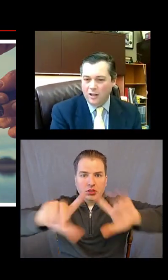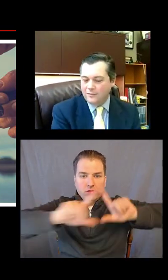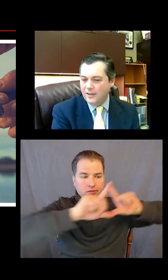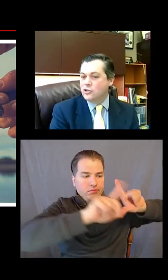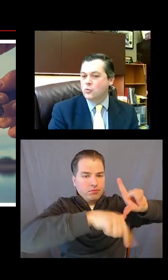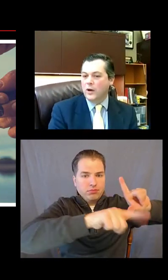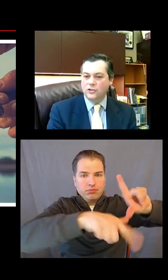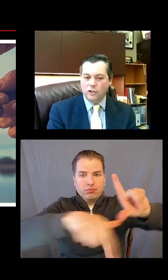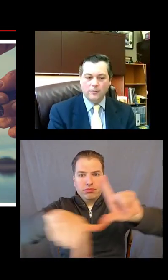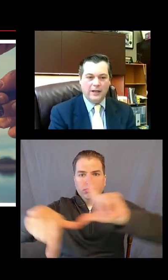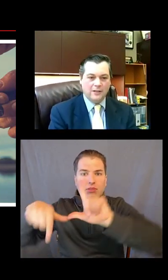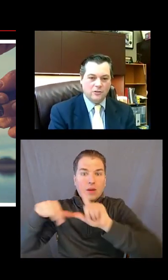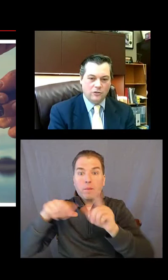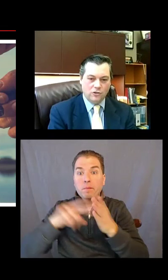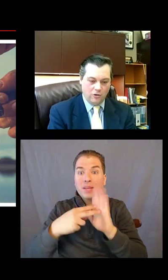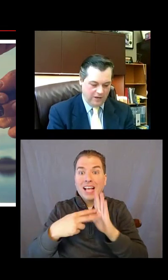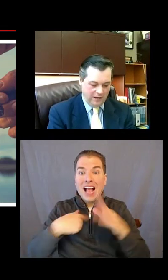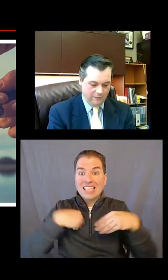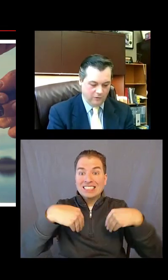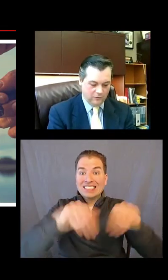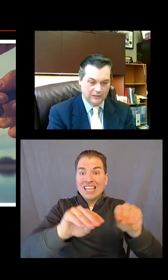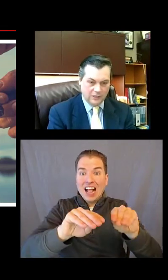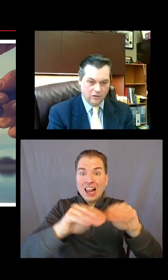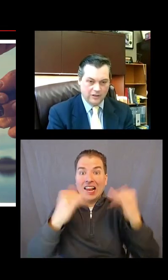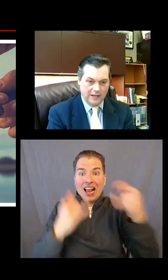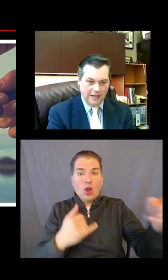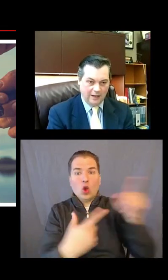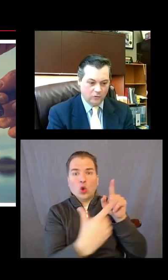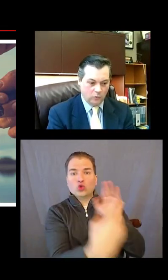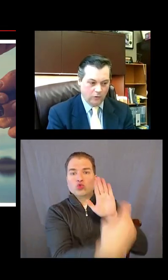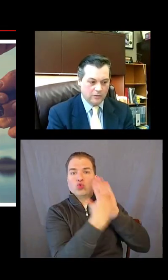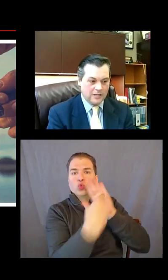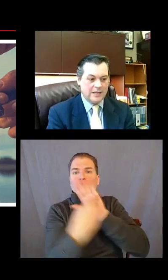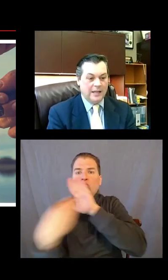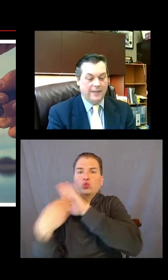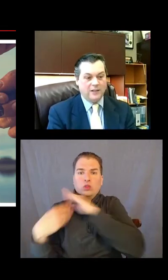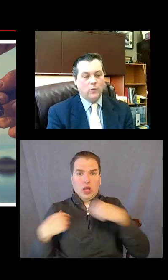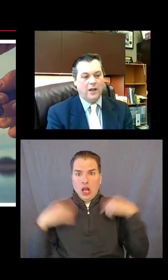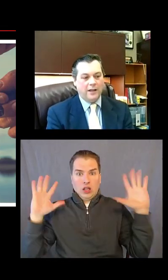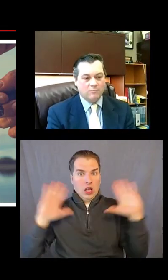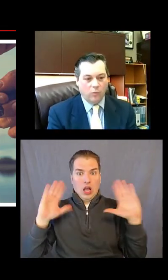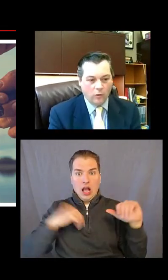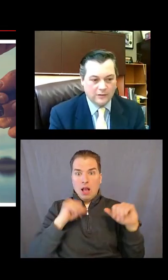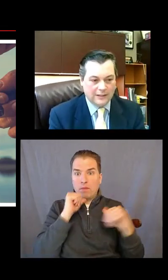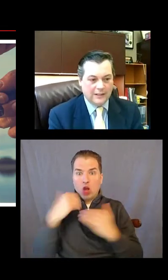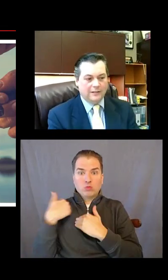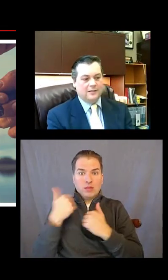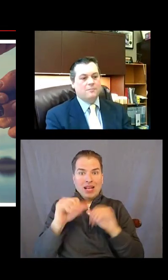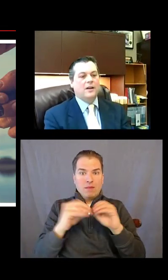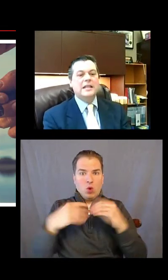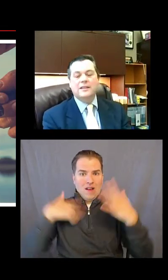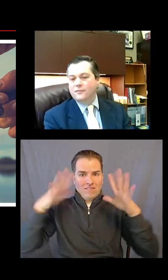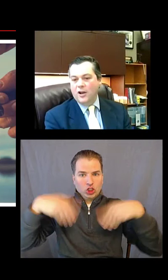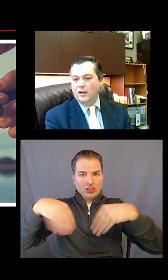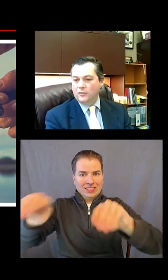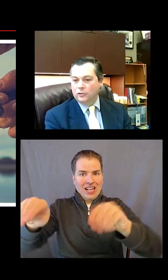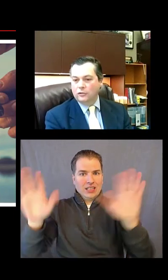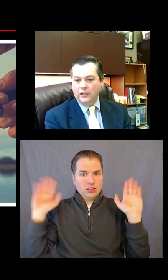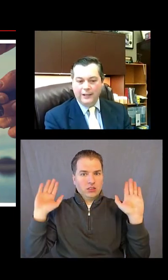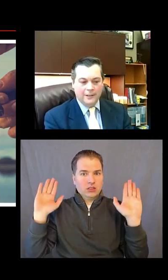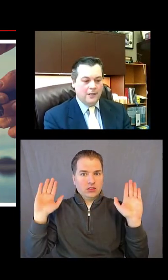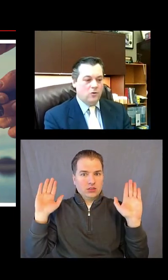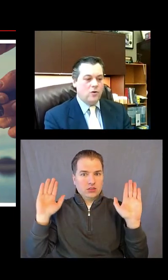property, all of that you want to terminate so that you don't have those lingering afterwards. And that's why it's important to get somebody